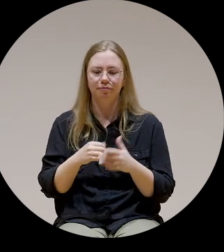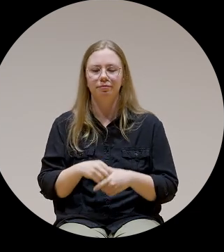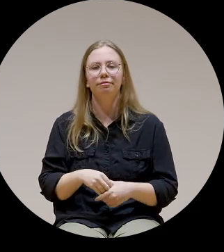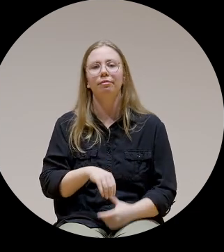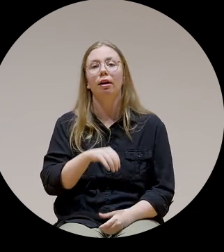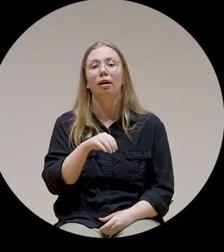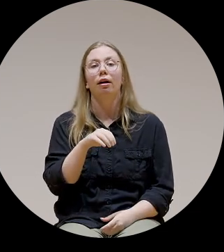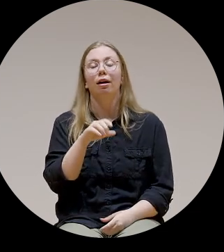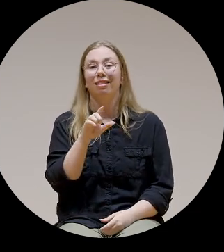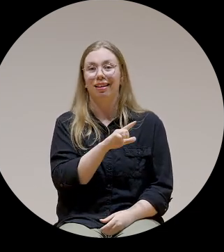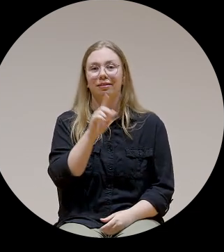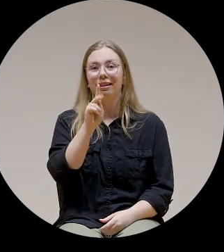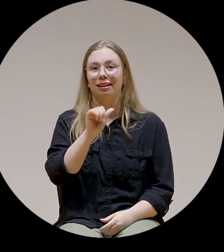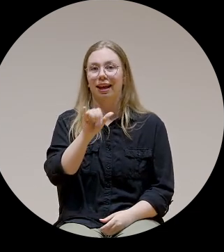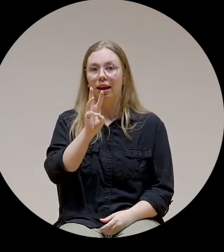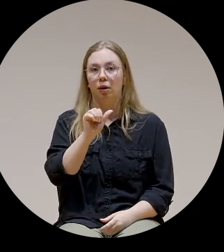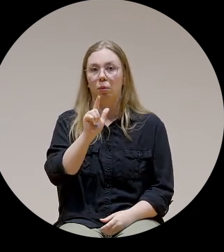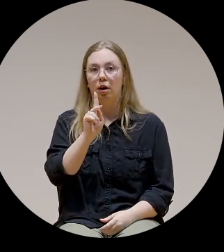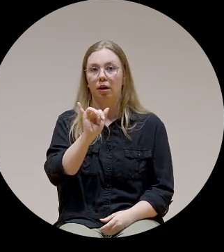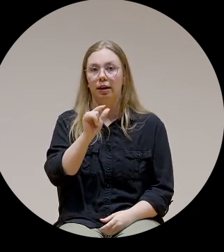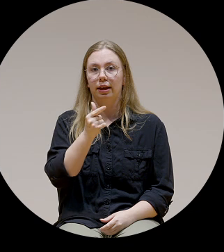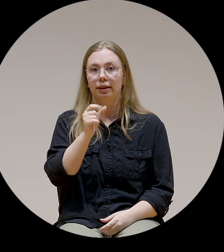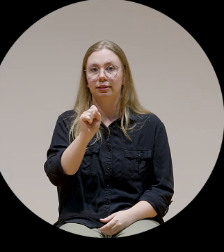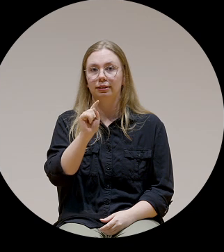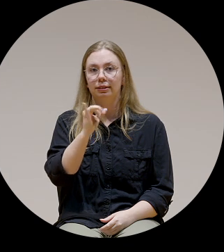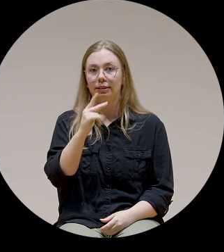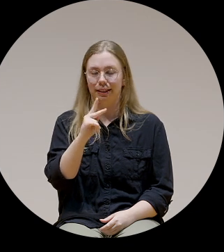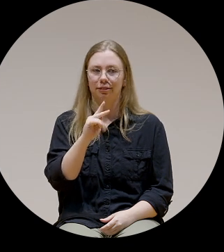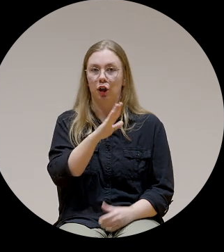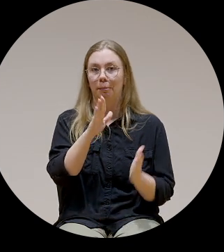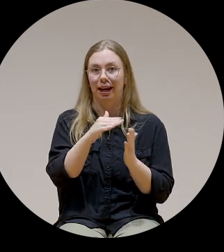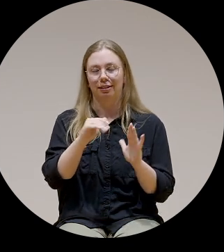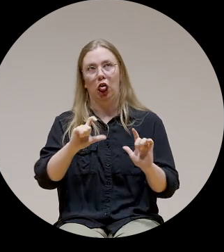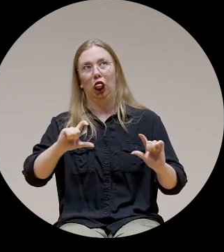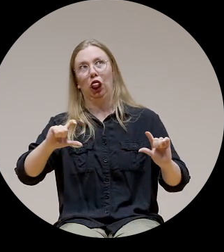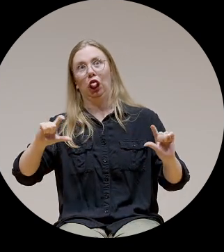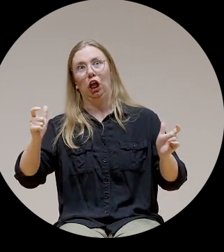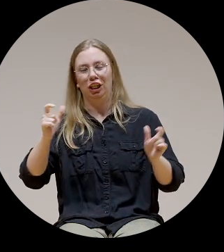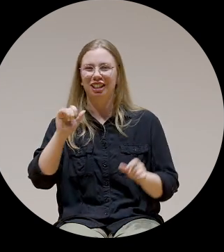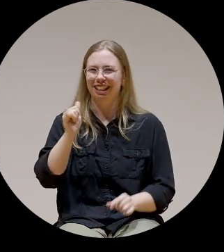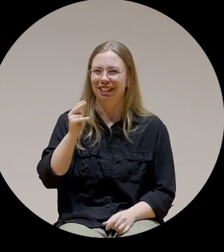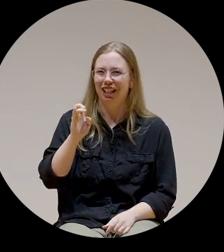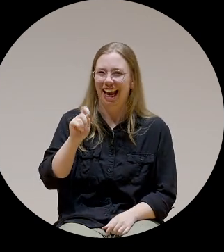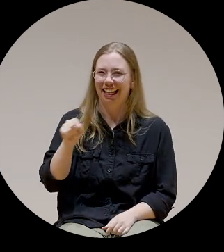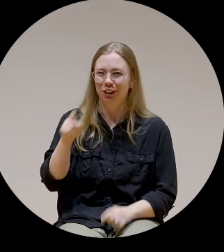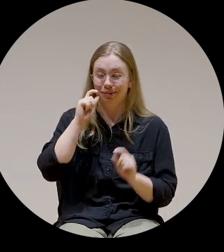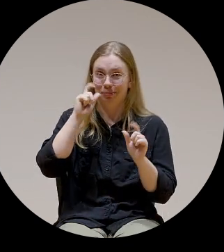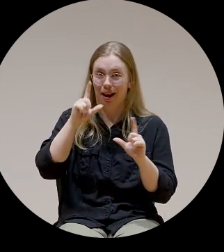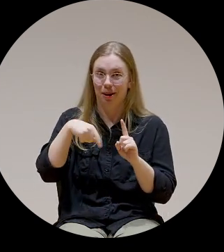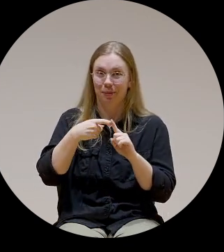Kay Walking Stick's very large painting. I know Janet was stunned when we walked into the